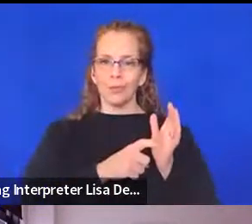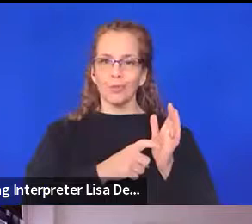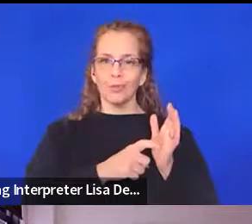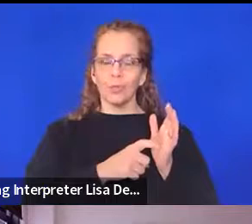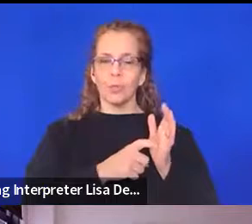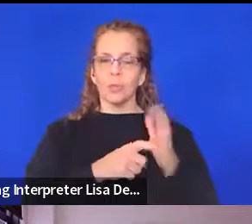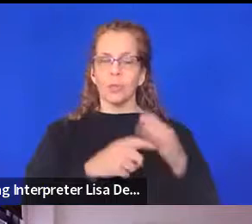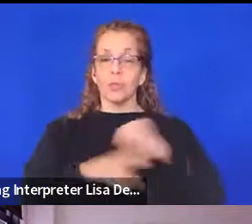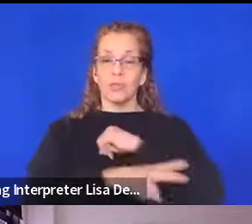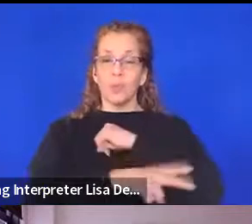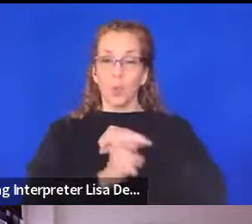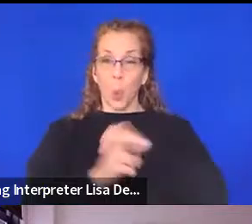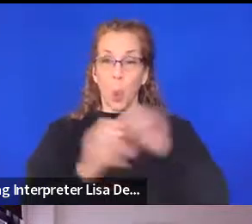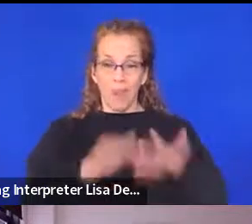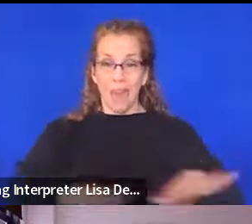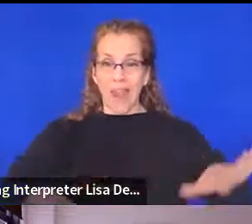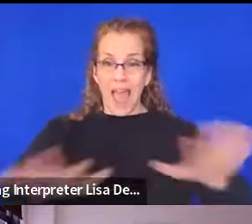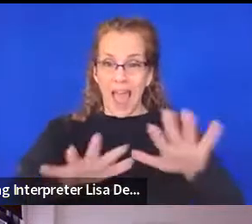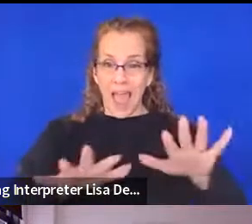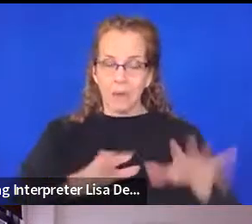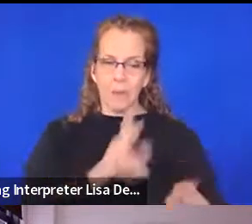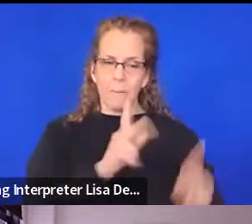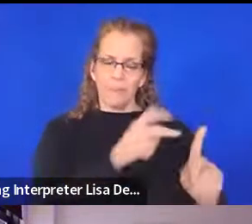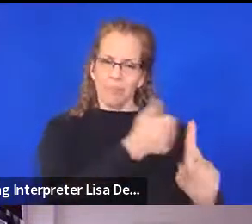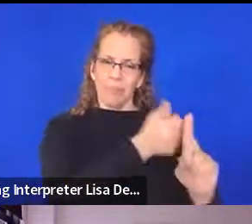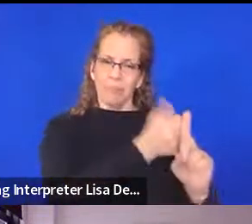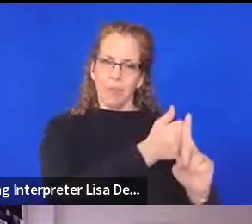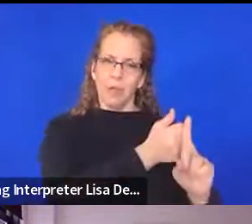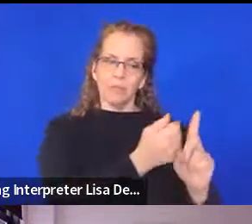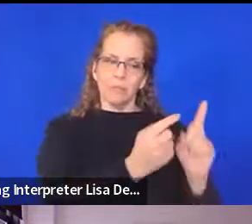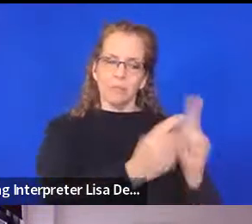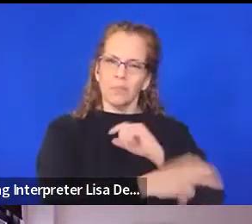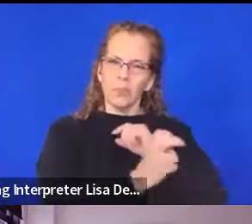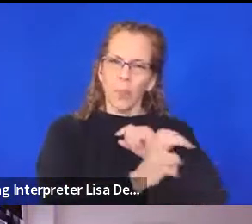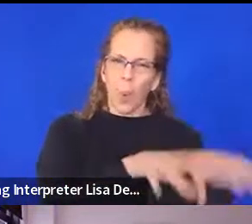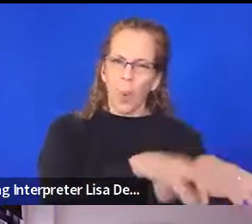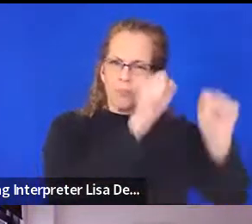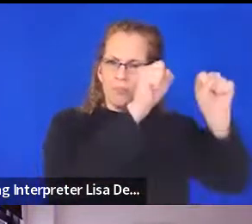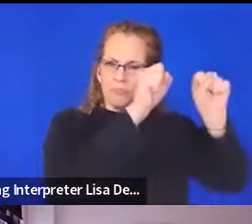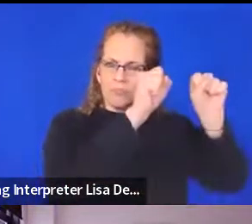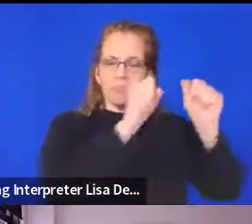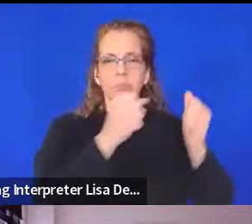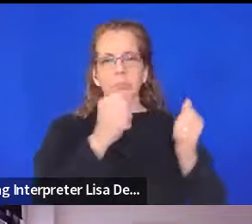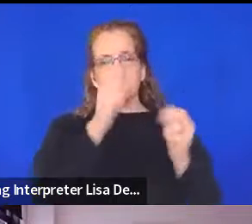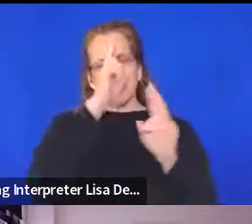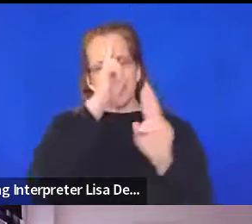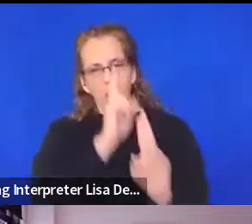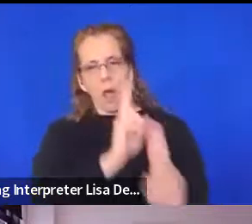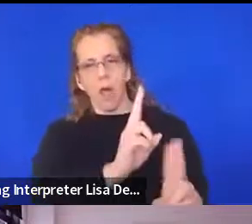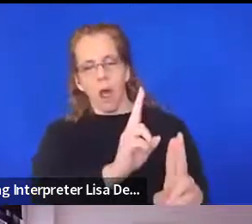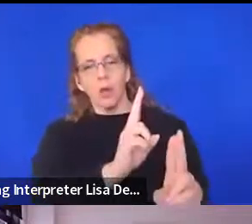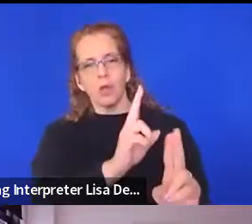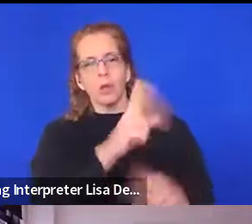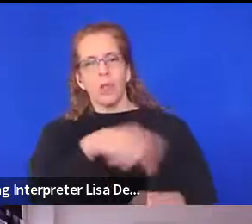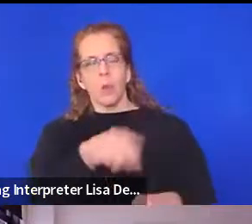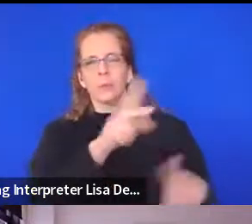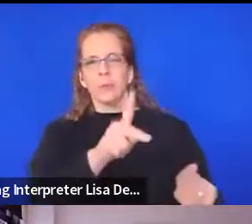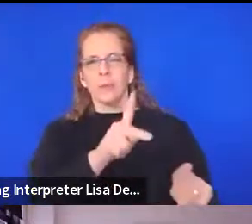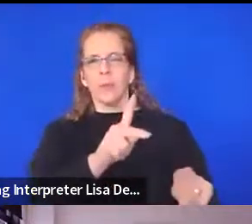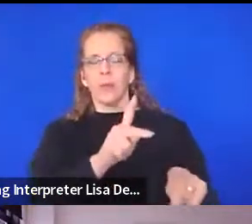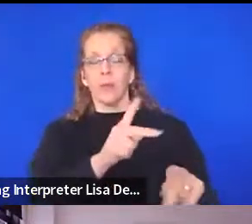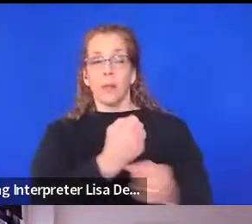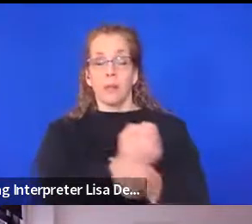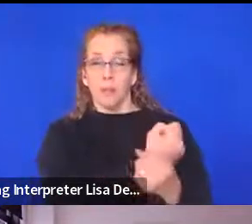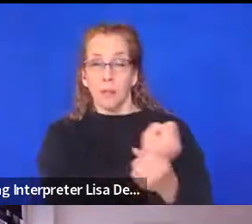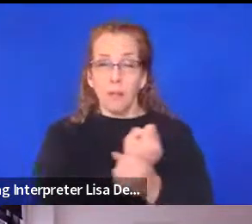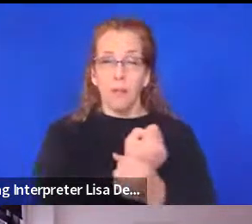stolen land, there were stolen people. I want to honor the generations of displaced and enslaved people that built and